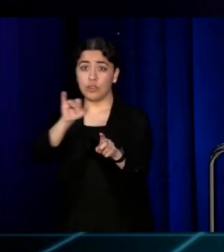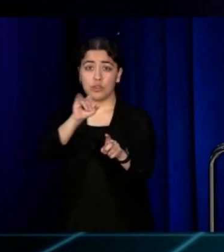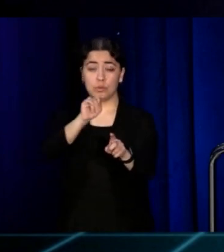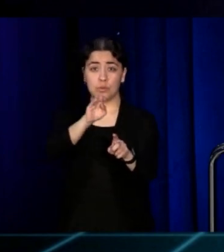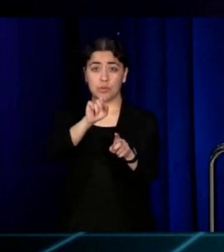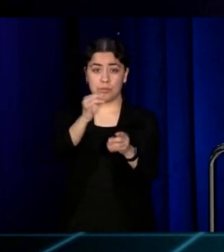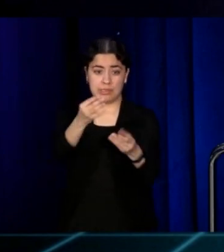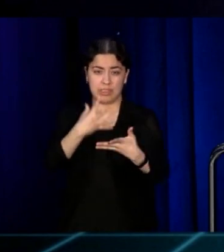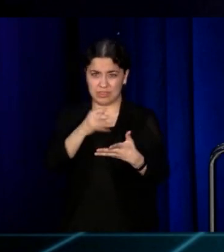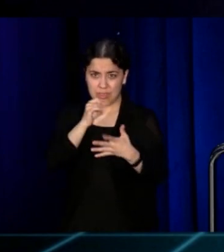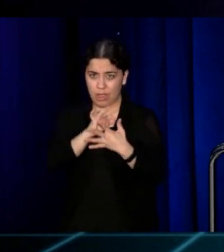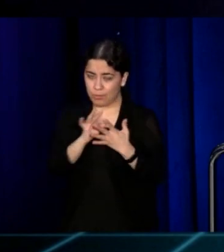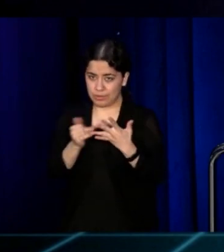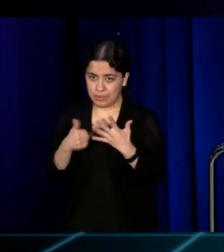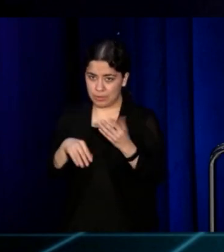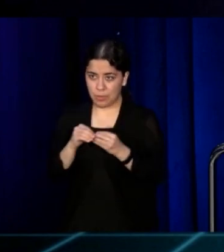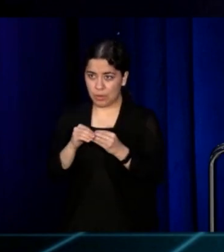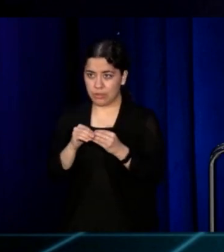optional anymore, you know,